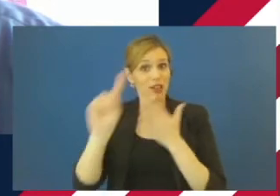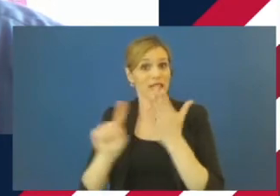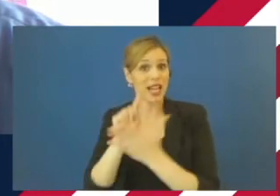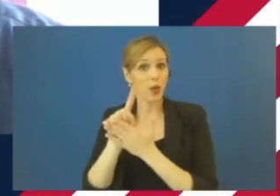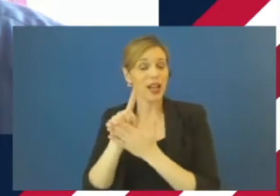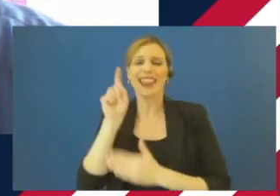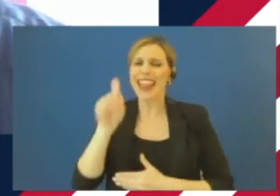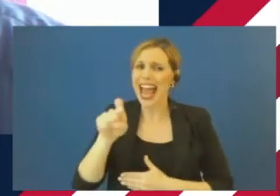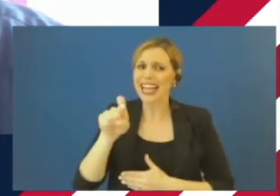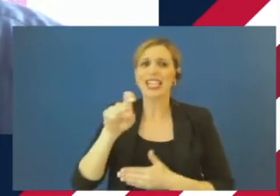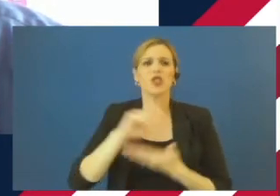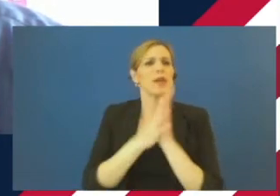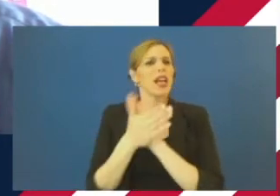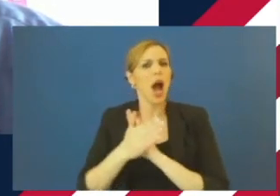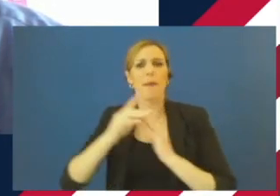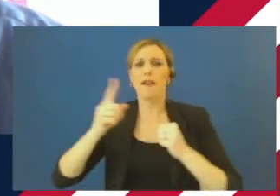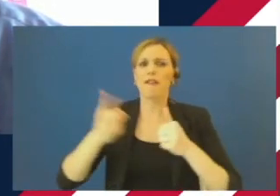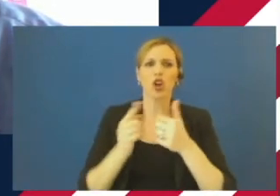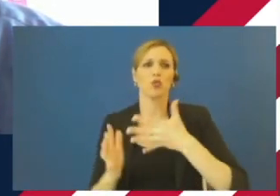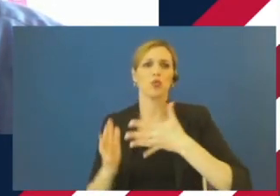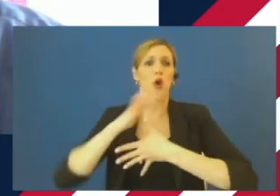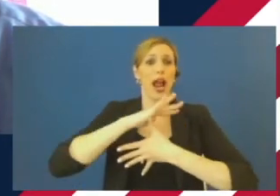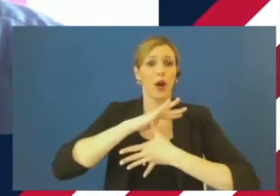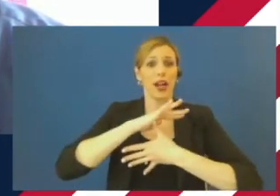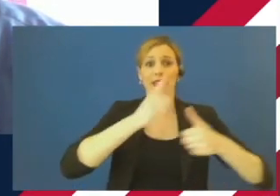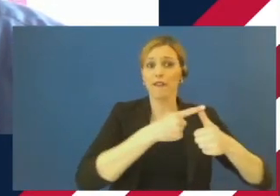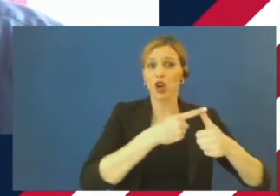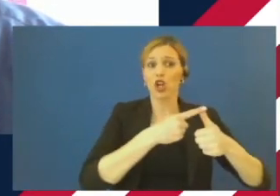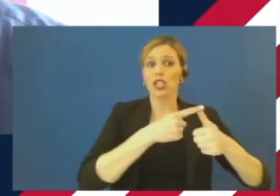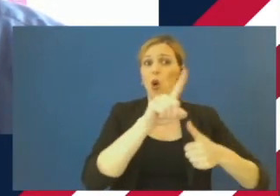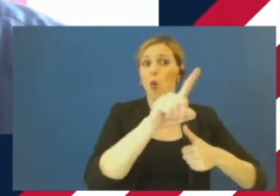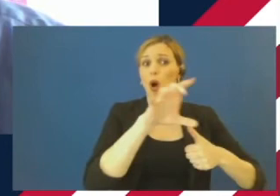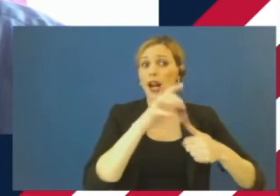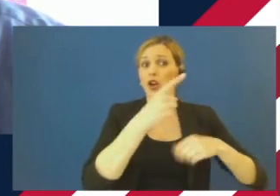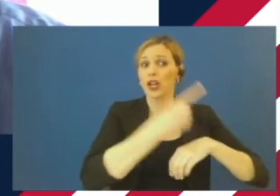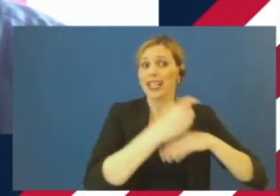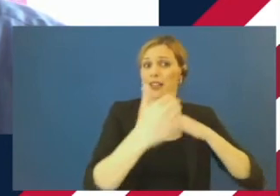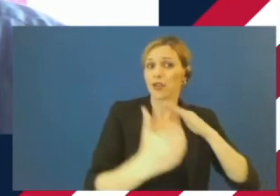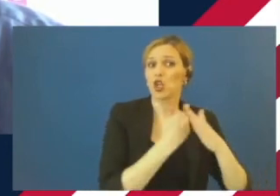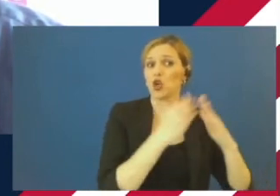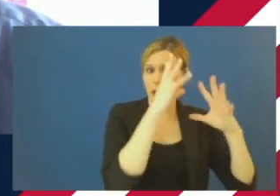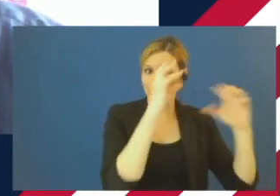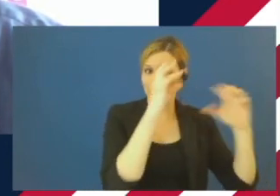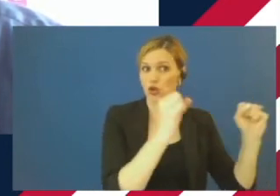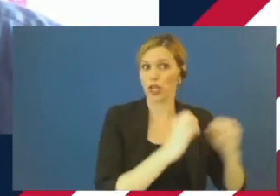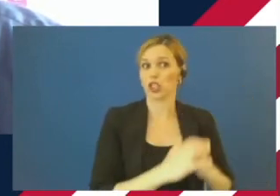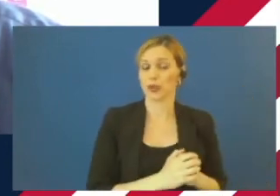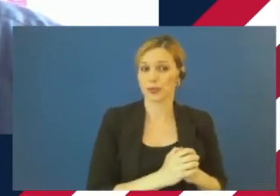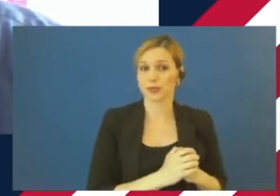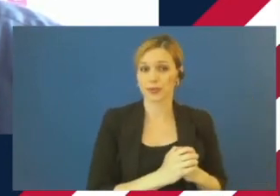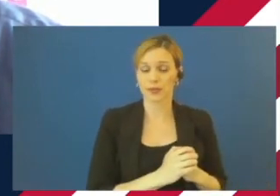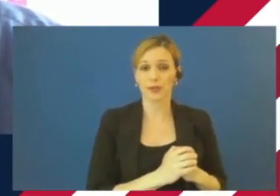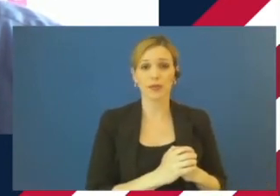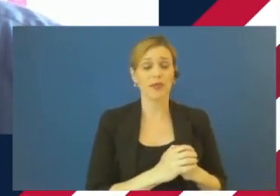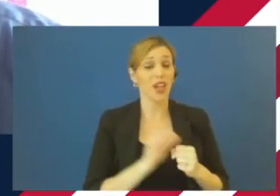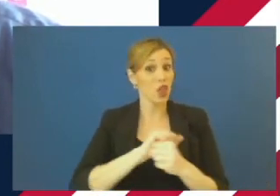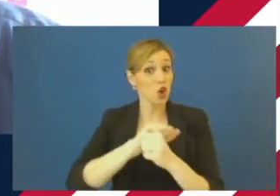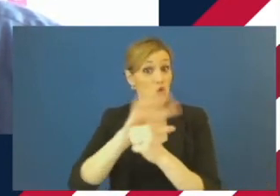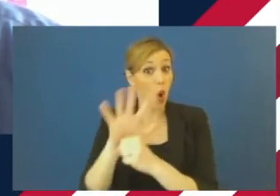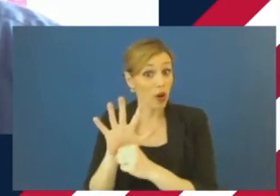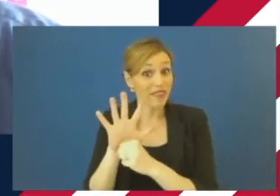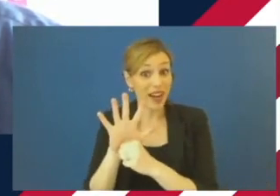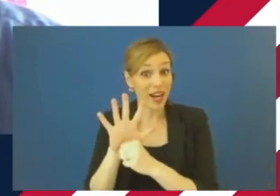of the administration. The coronavirus and the ongoing calls for racial justice have only added to the desperate need